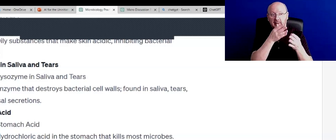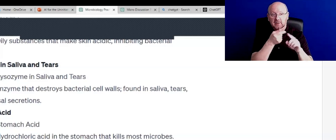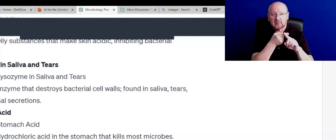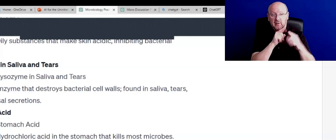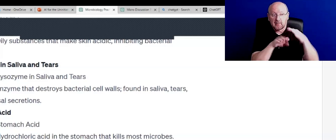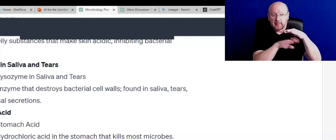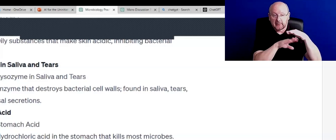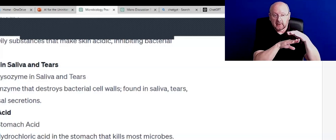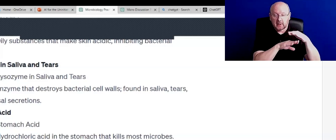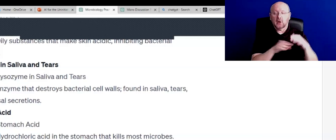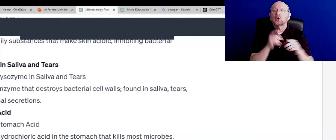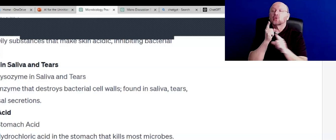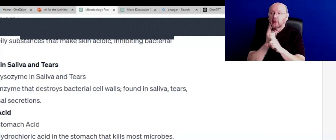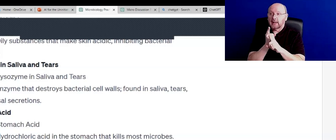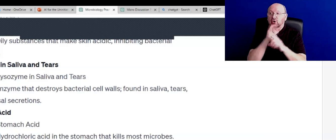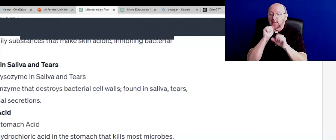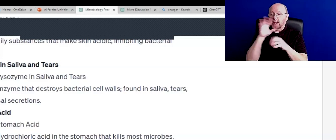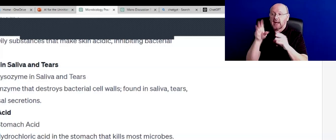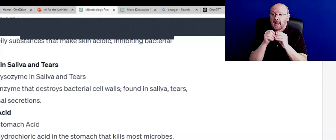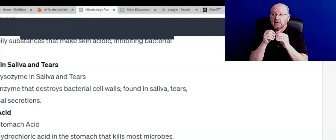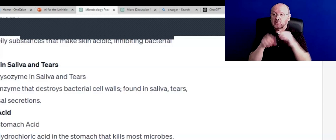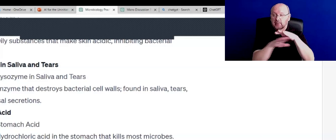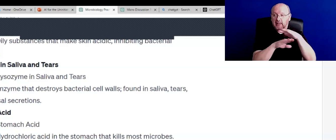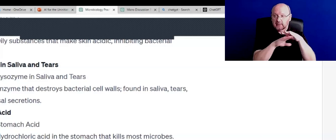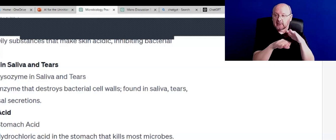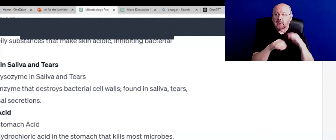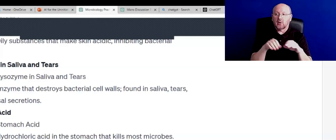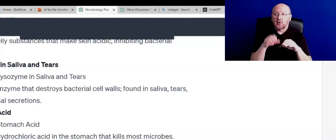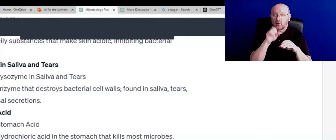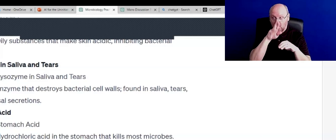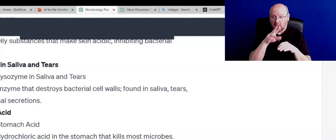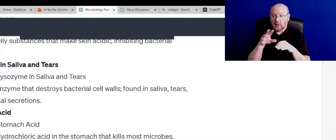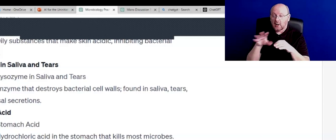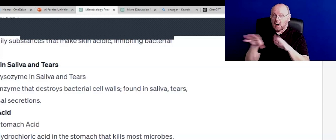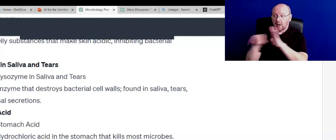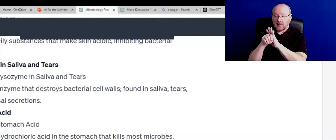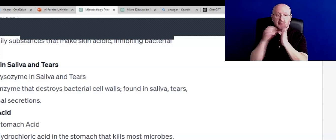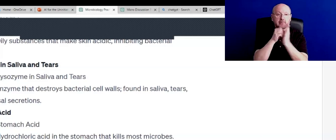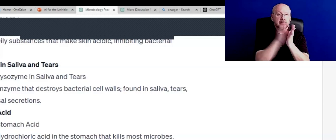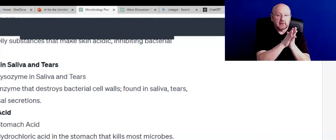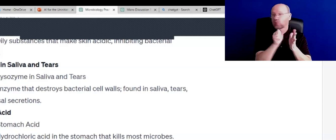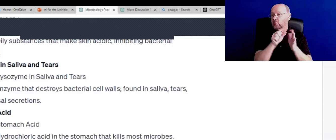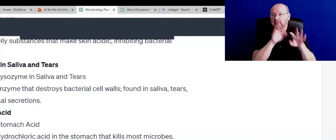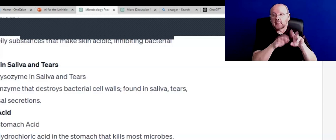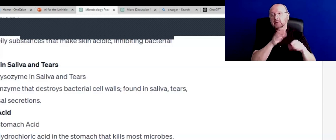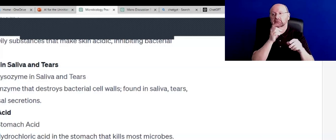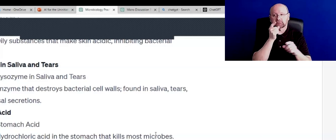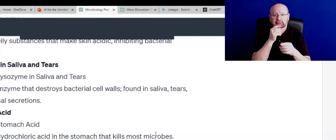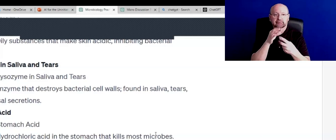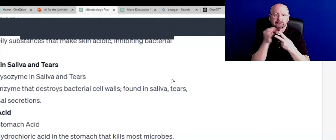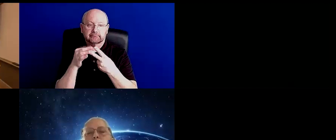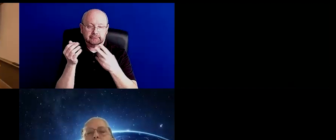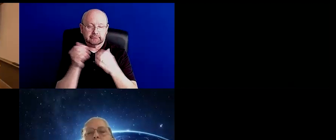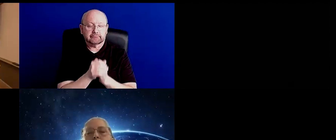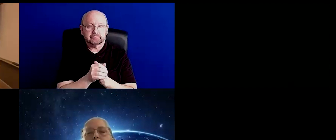field. Exactly, So I'm yeah. just sitting there typing all that crap in the message. Or copy and pasting it, yeah. Okay. Yeah. Thanks. Okay, so I'm